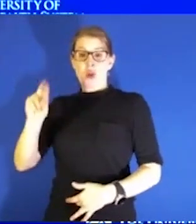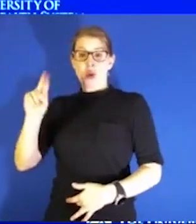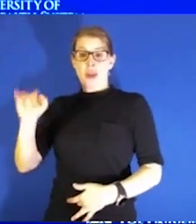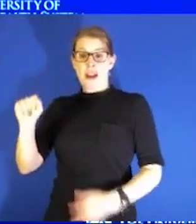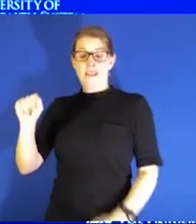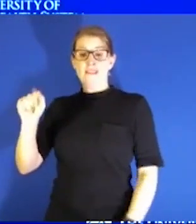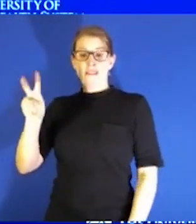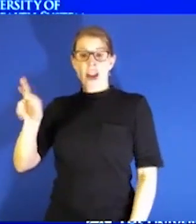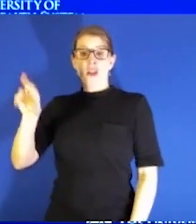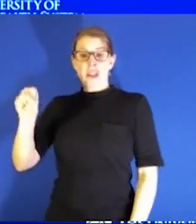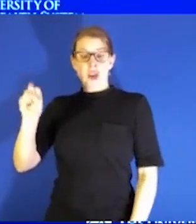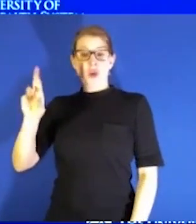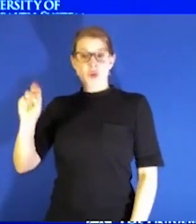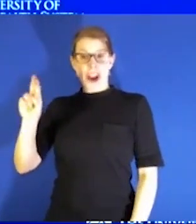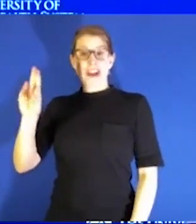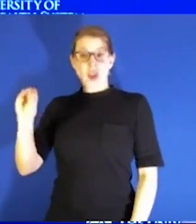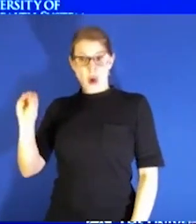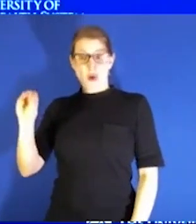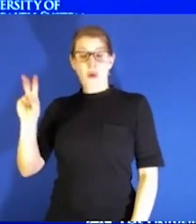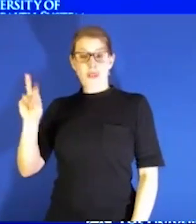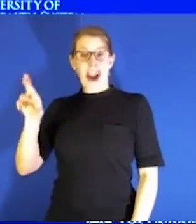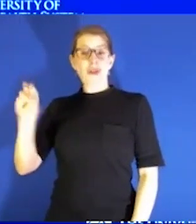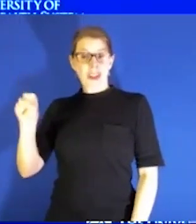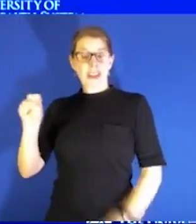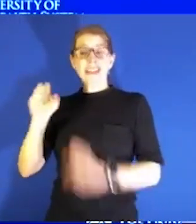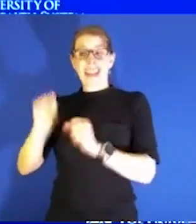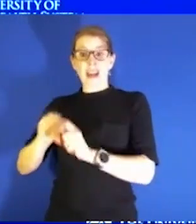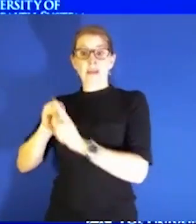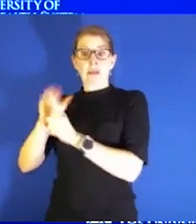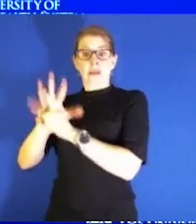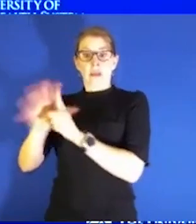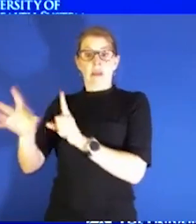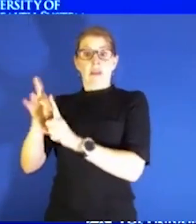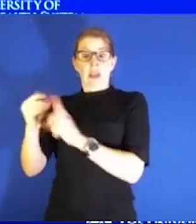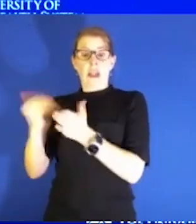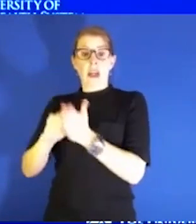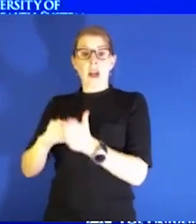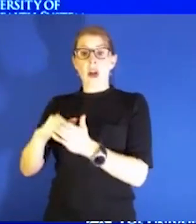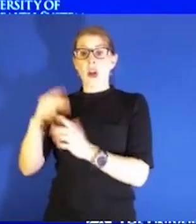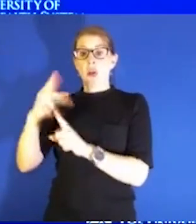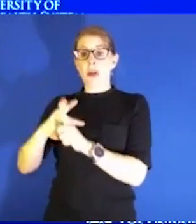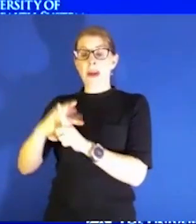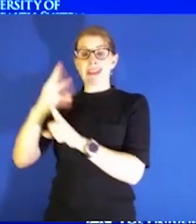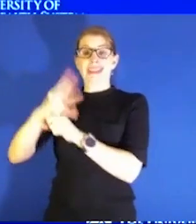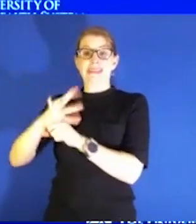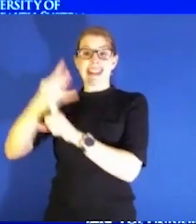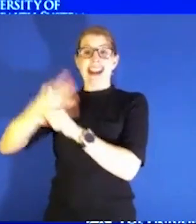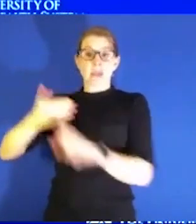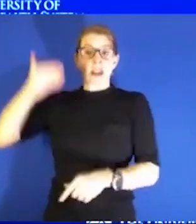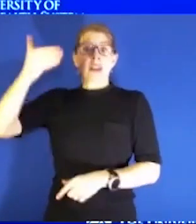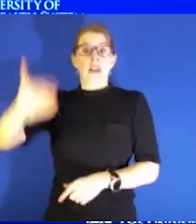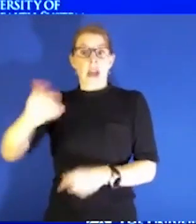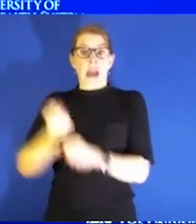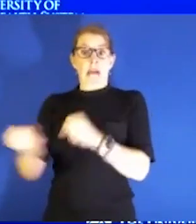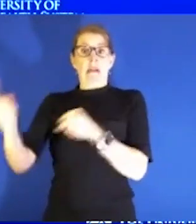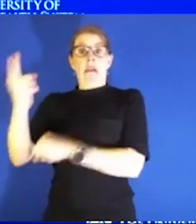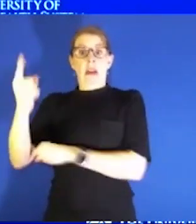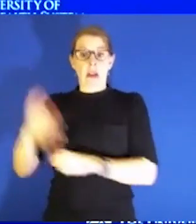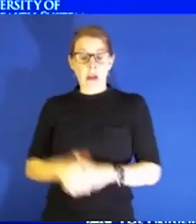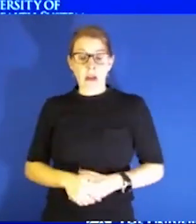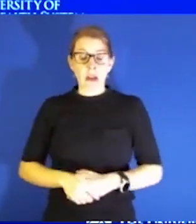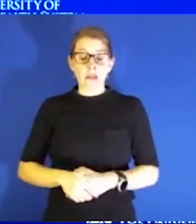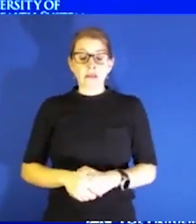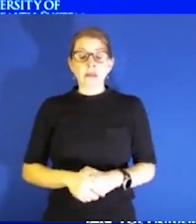be reinfected with those somewhere down the line, 3, 6, 9 months, a year later. But for other things,